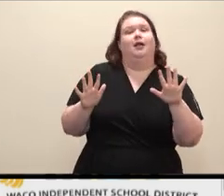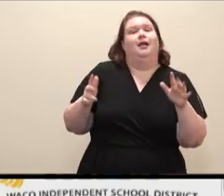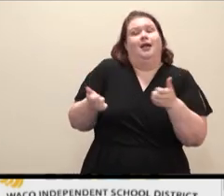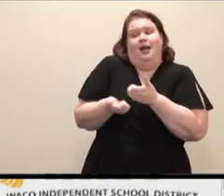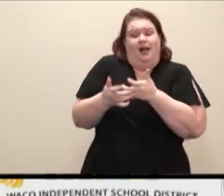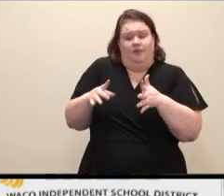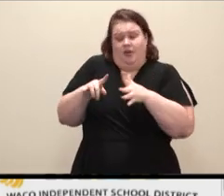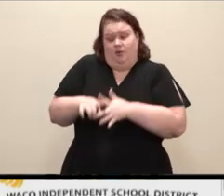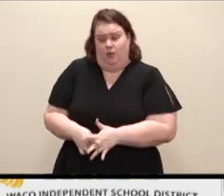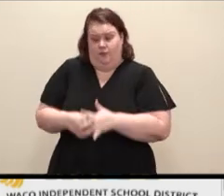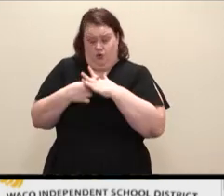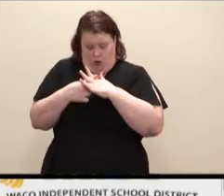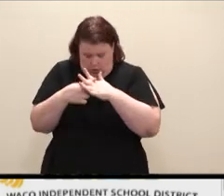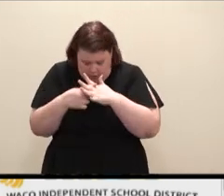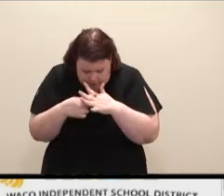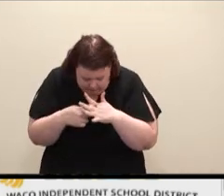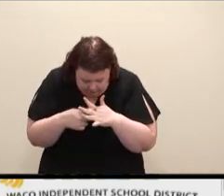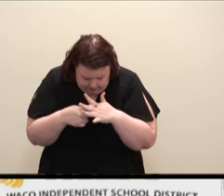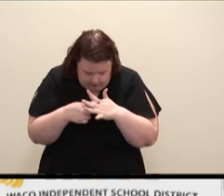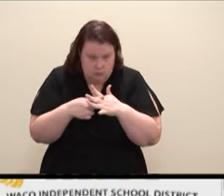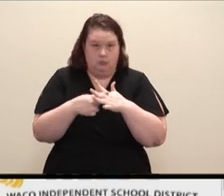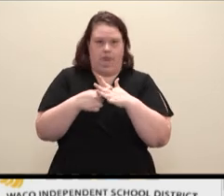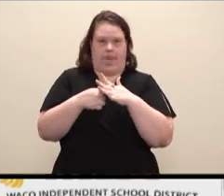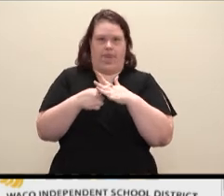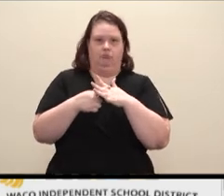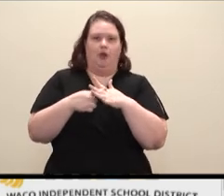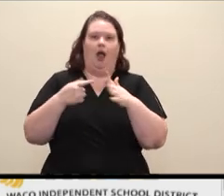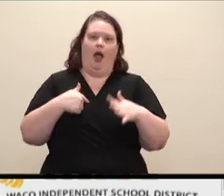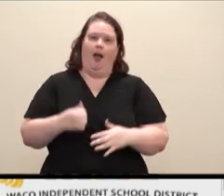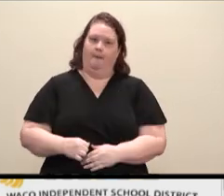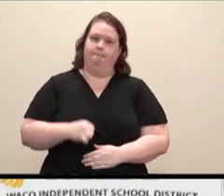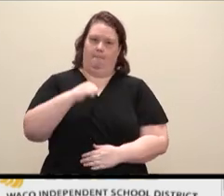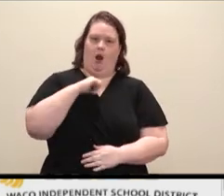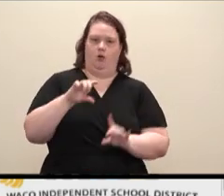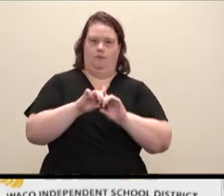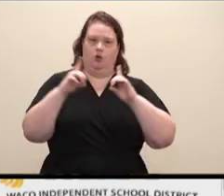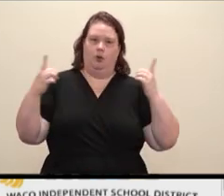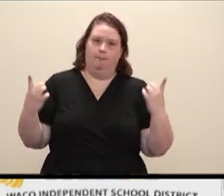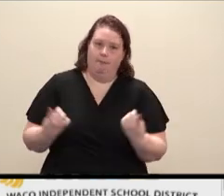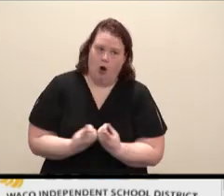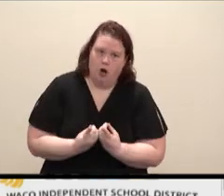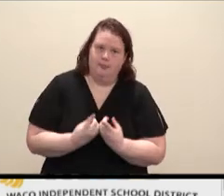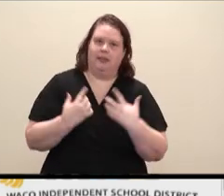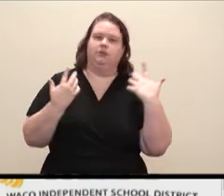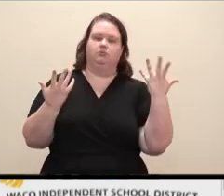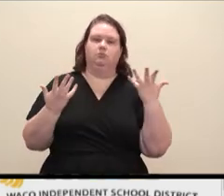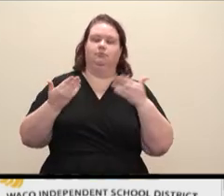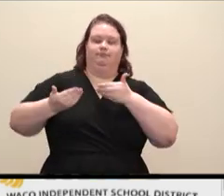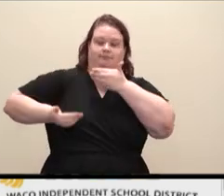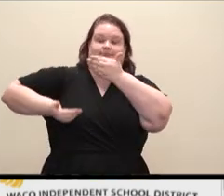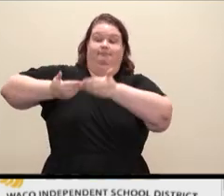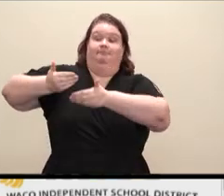a district and a department, that we've managed to keep trudging along with those things. But as we know,